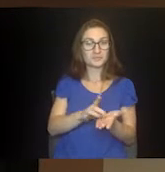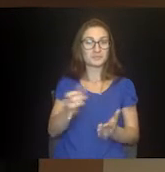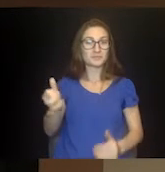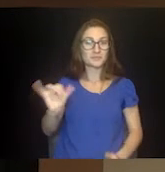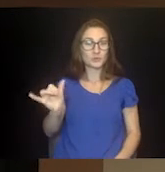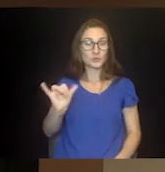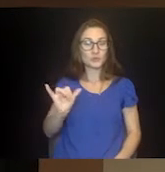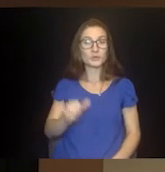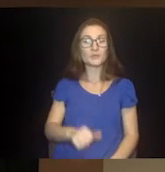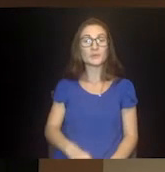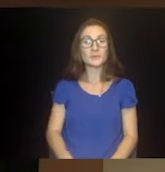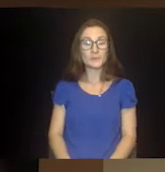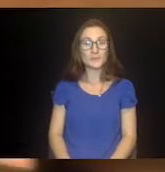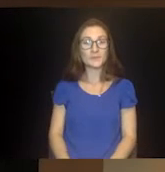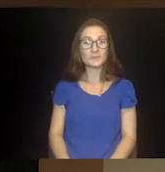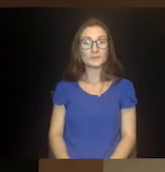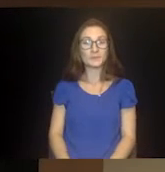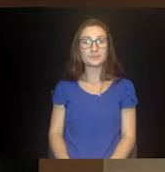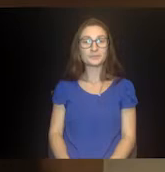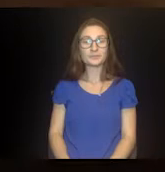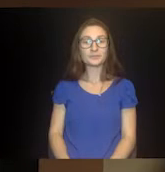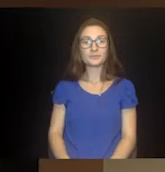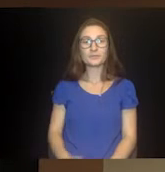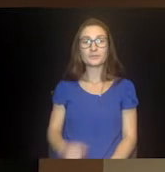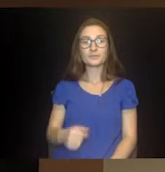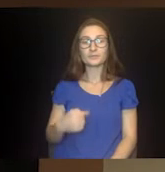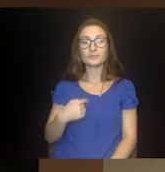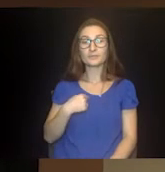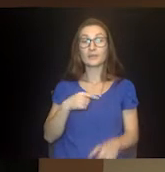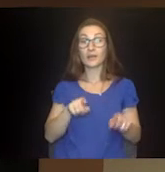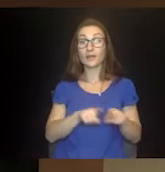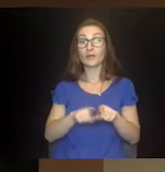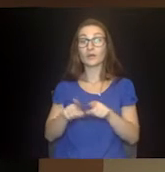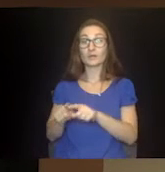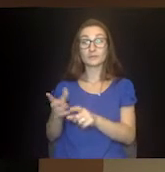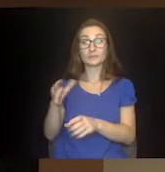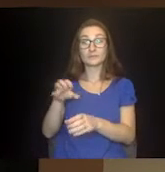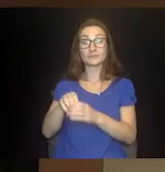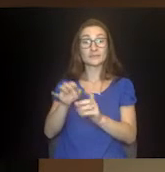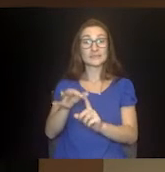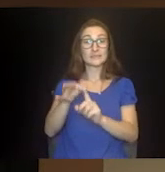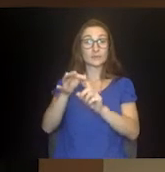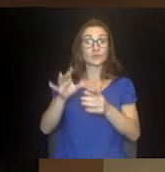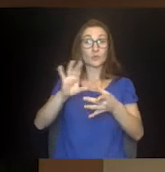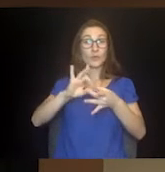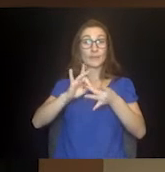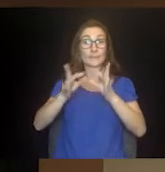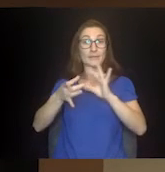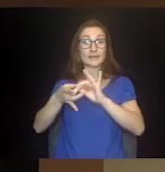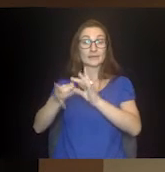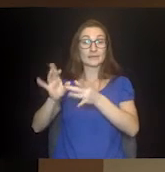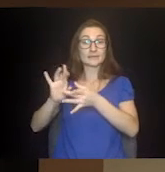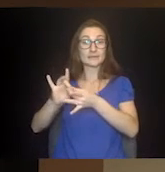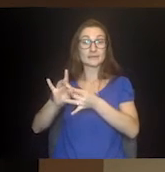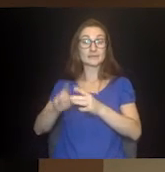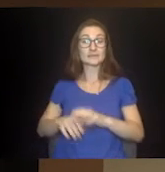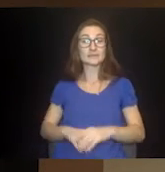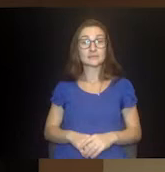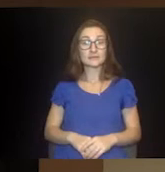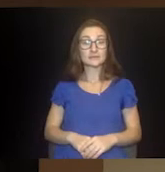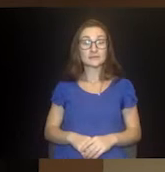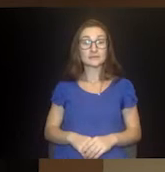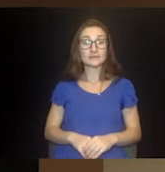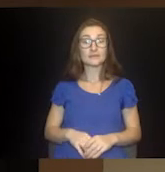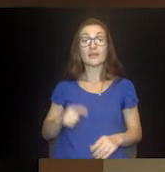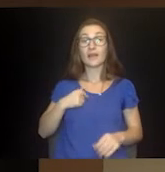soccer too. My team is the Raptors. I also paddleboard for Special Olympics. I